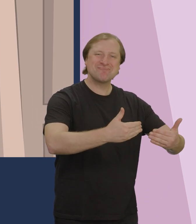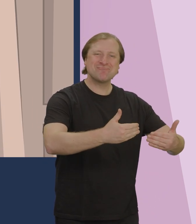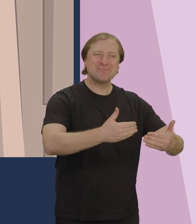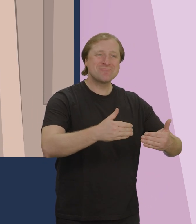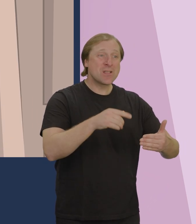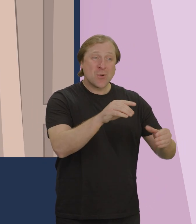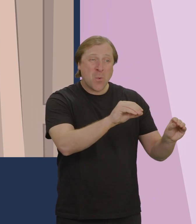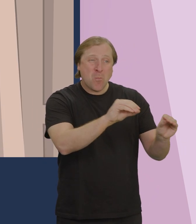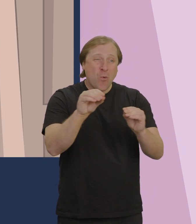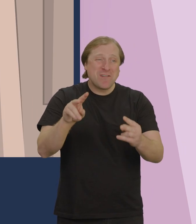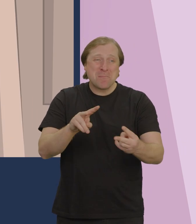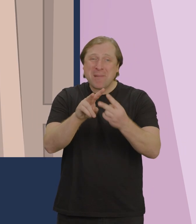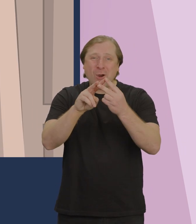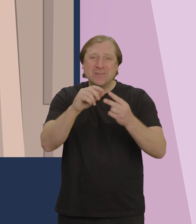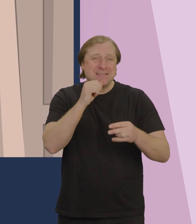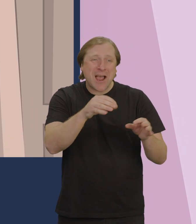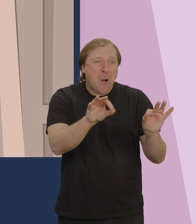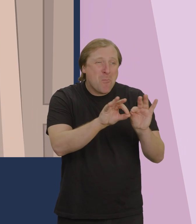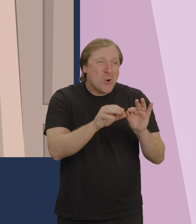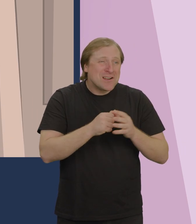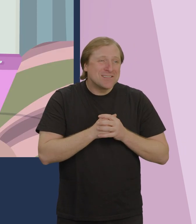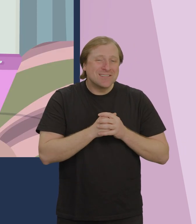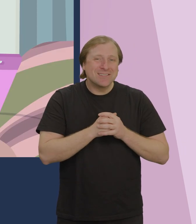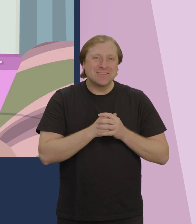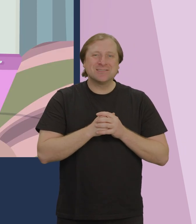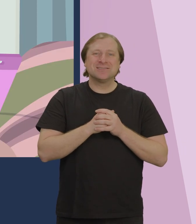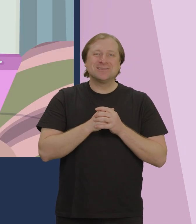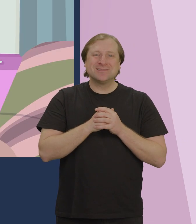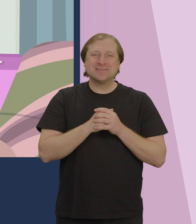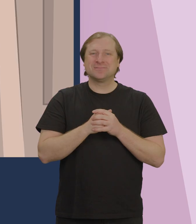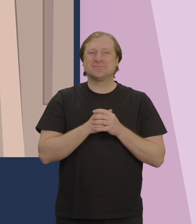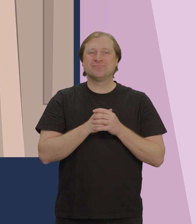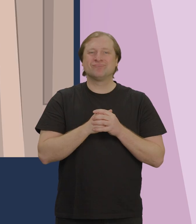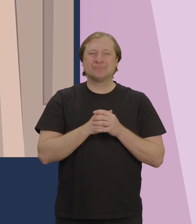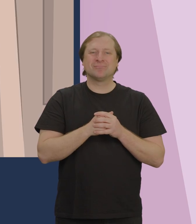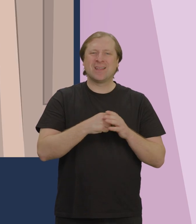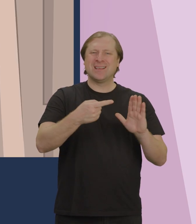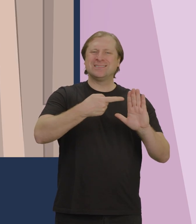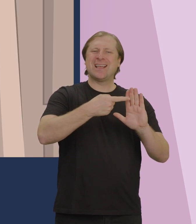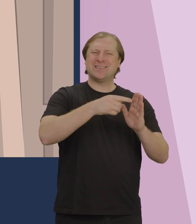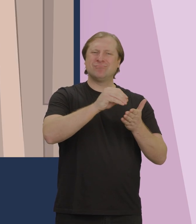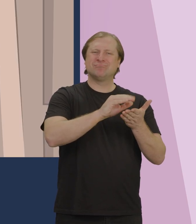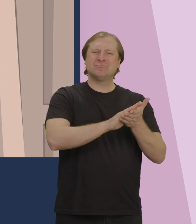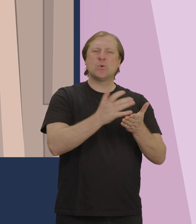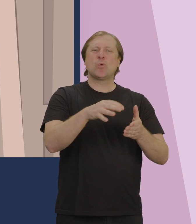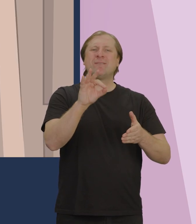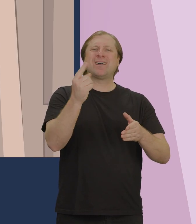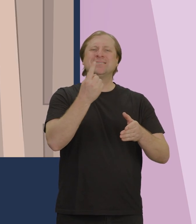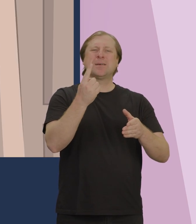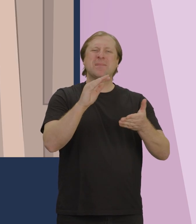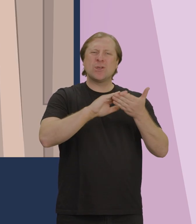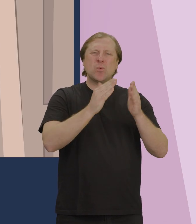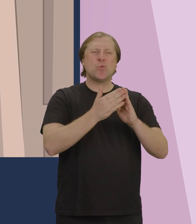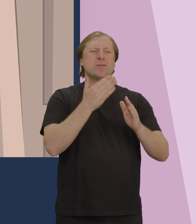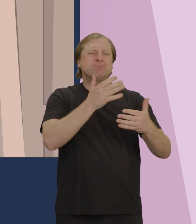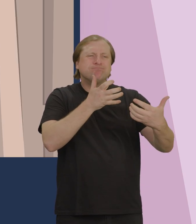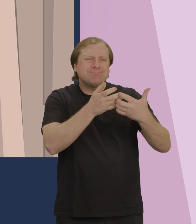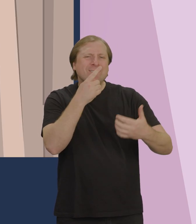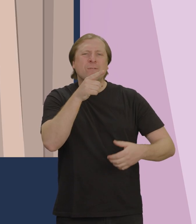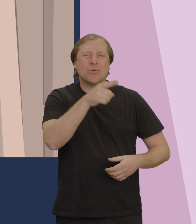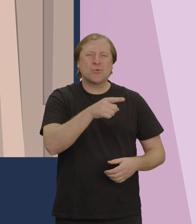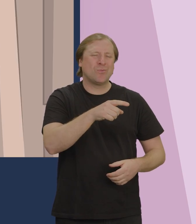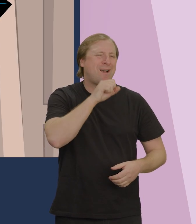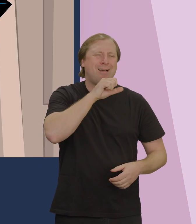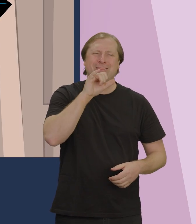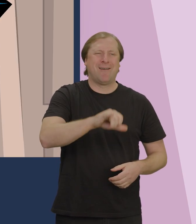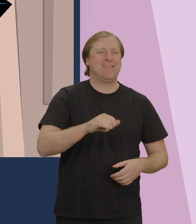see moving to Paris is no longer what's most important to you. It says here you want to find something in the community that's just for you. I